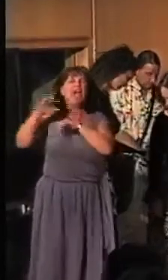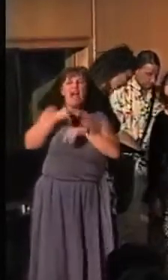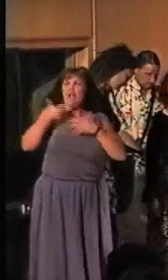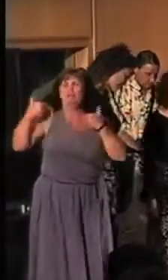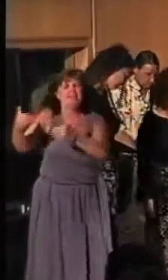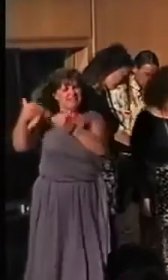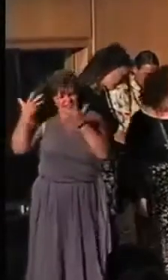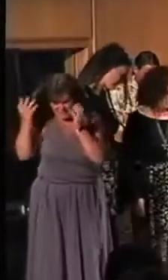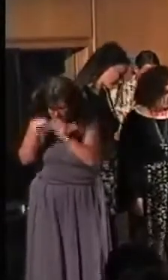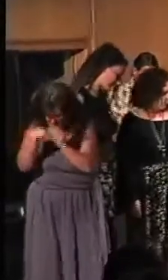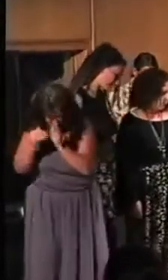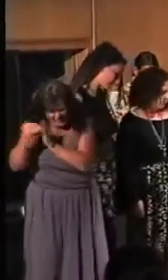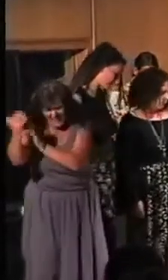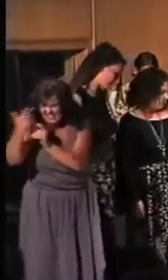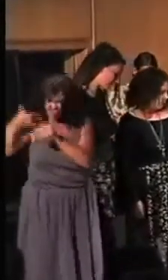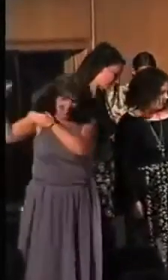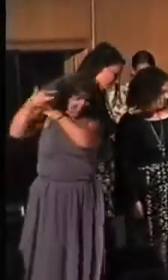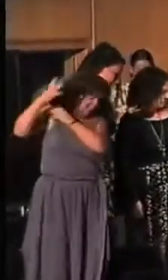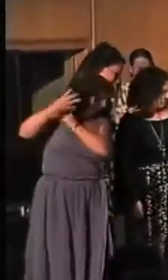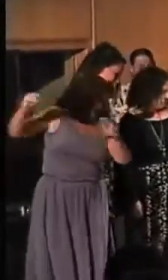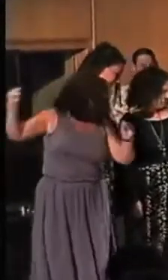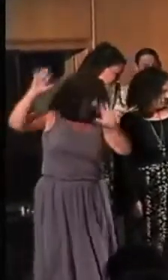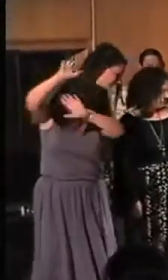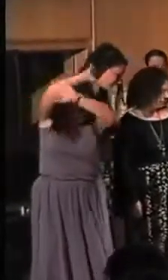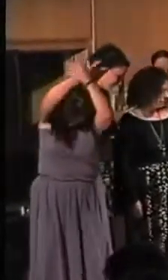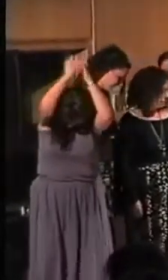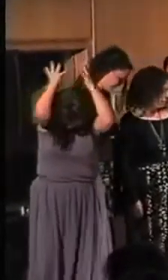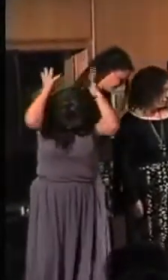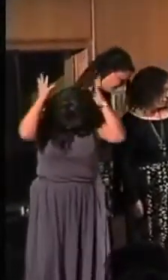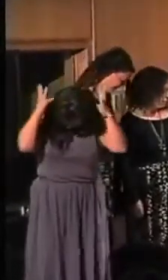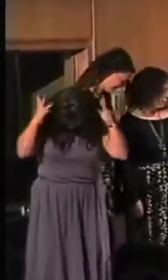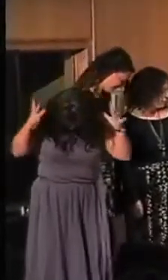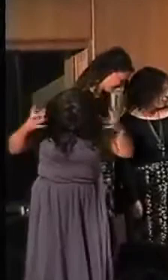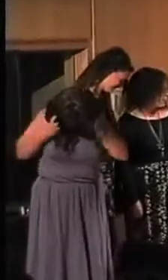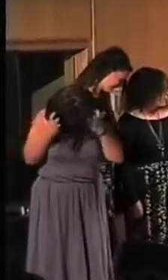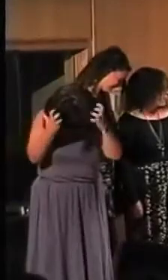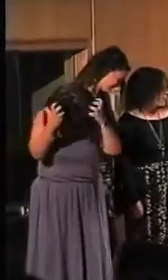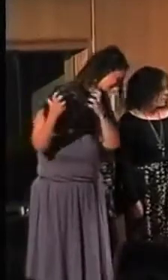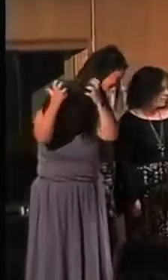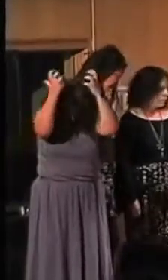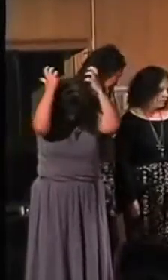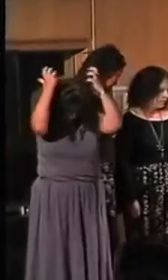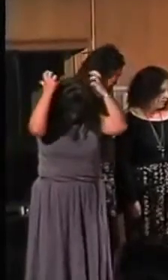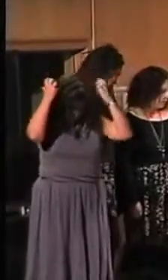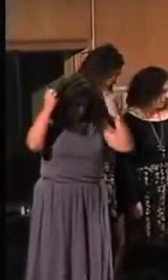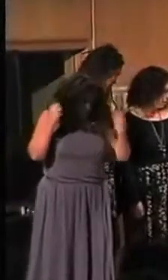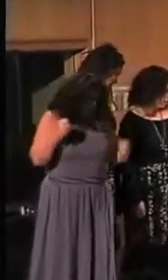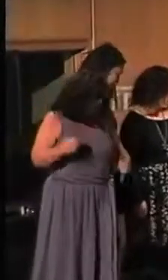it anymore. Please don't touch me. No, no! Hey,